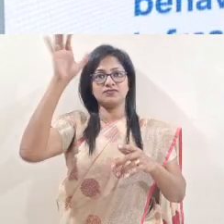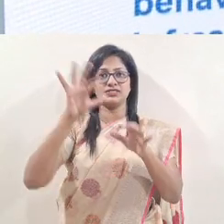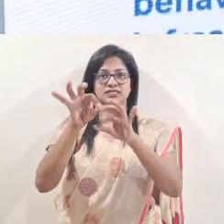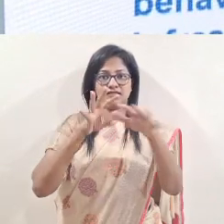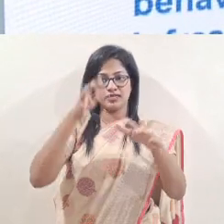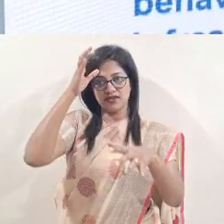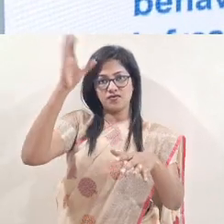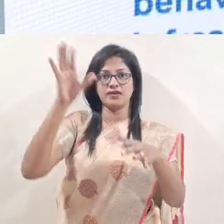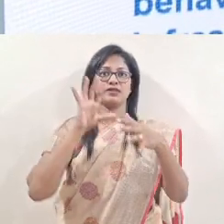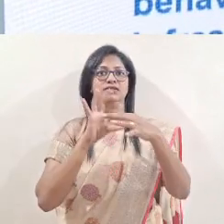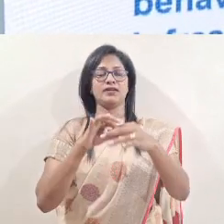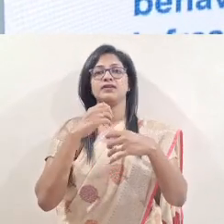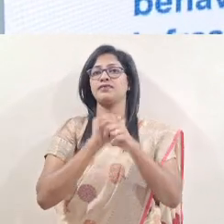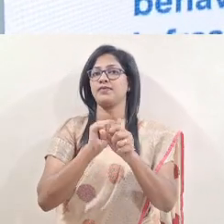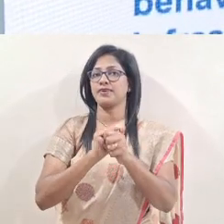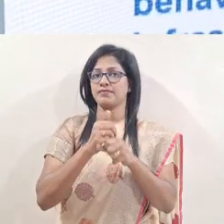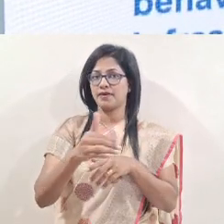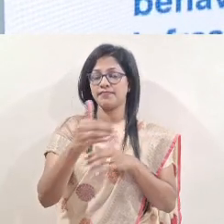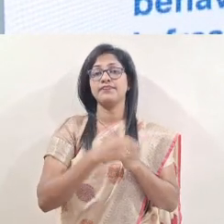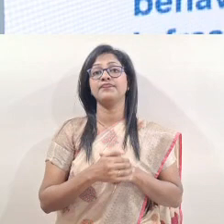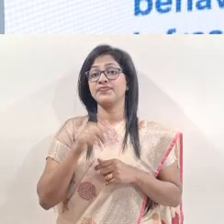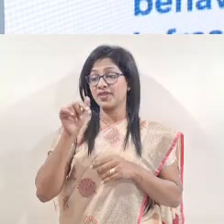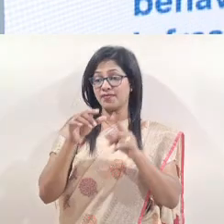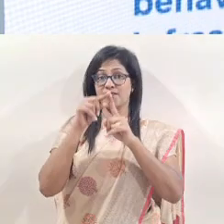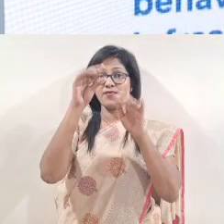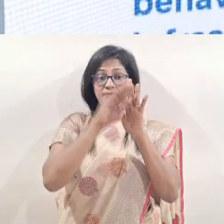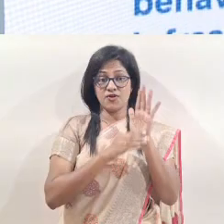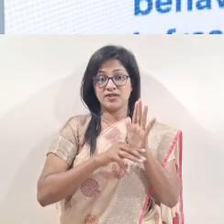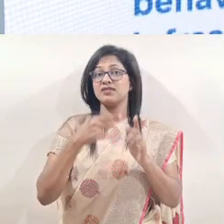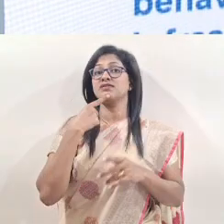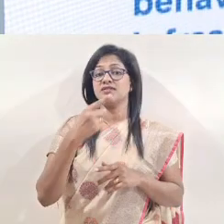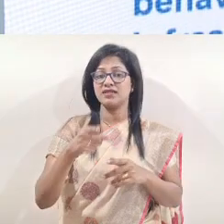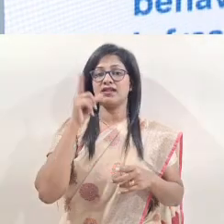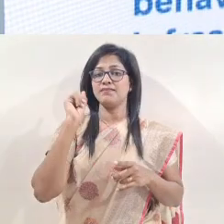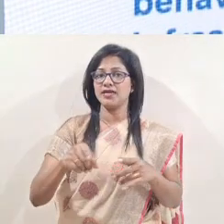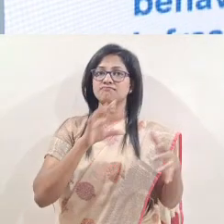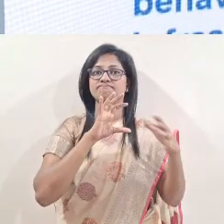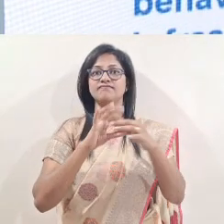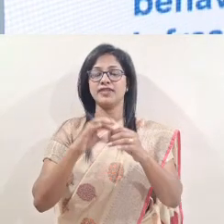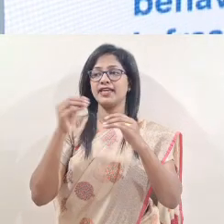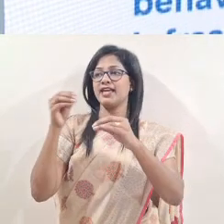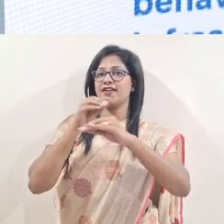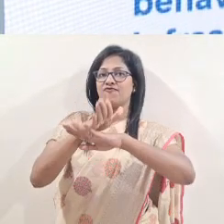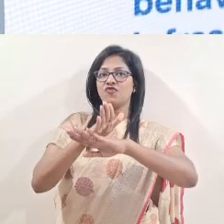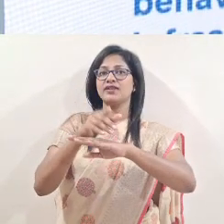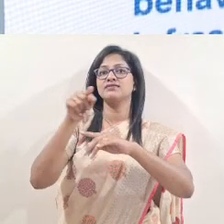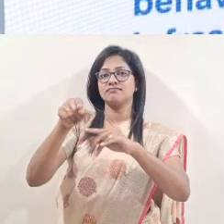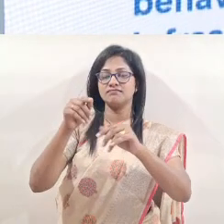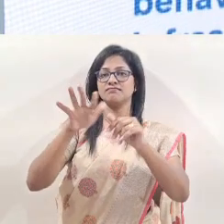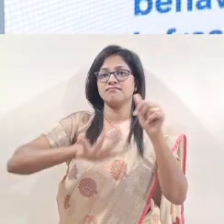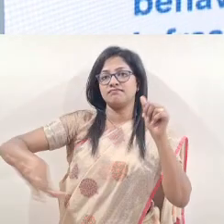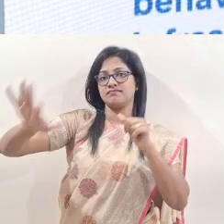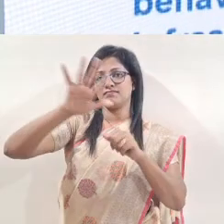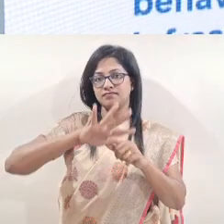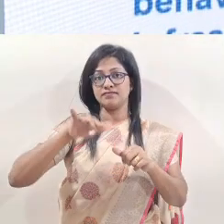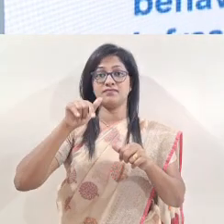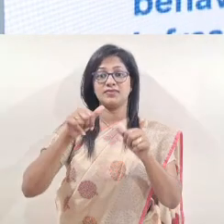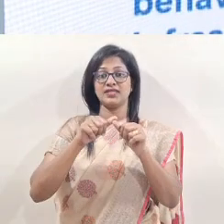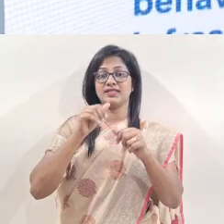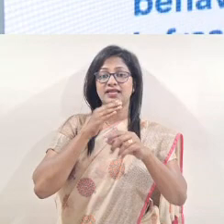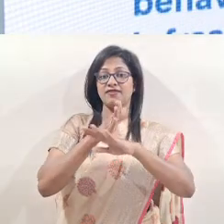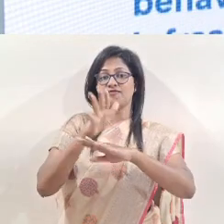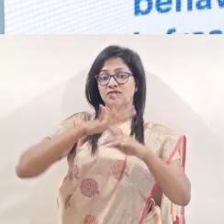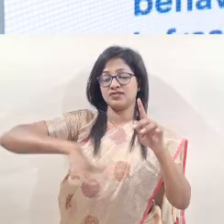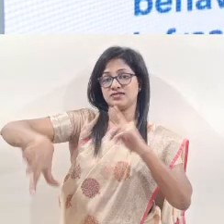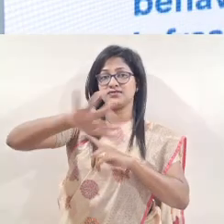the policy says, the TOD is applicable to the influence area, but the entire influence area is not currently associated with the metro